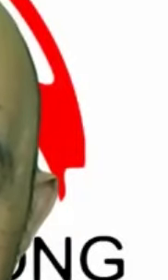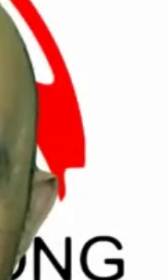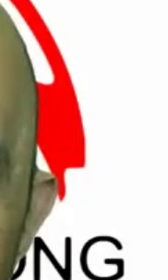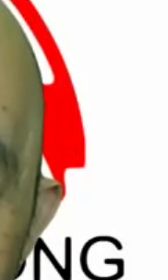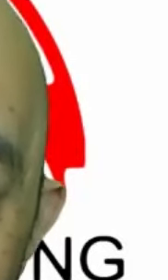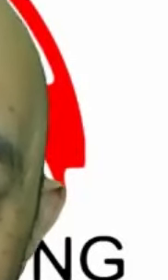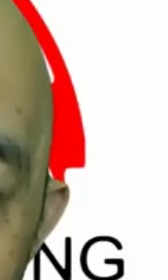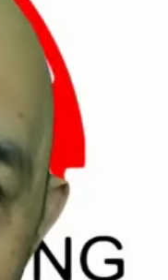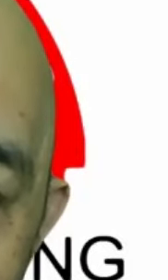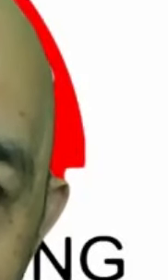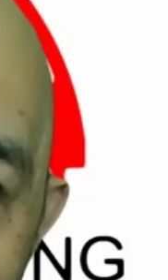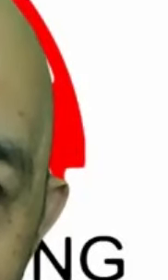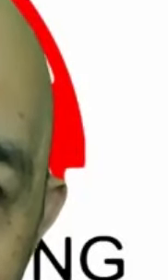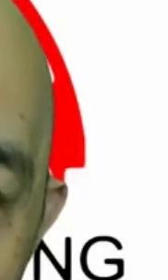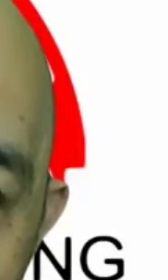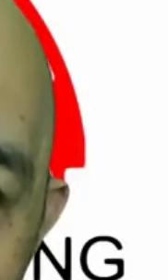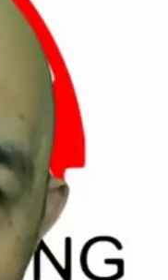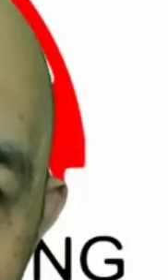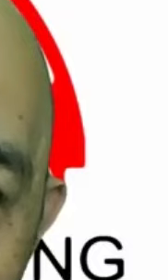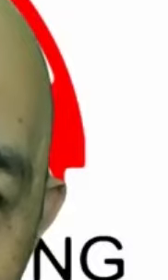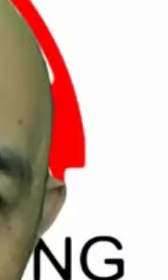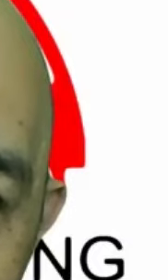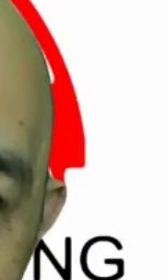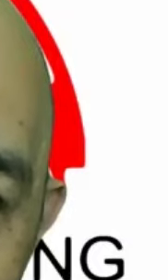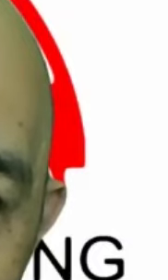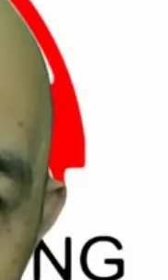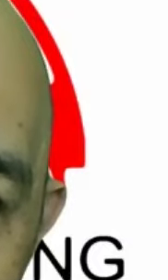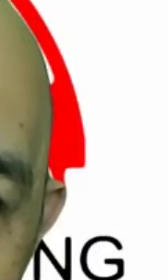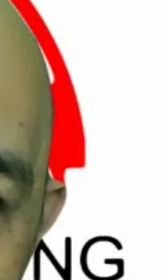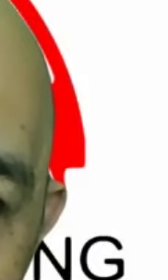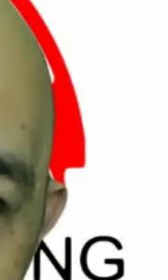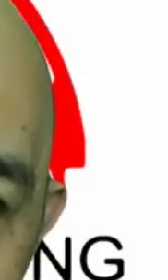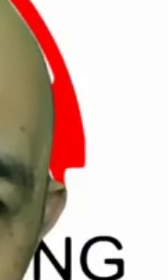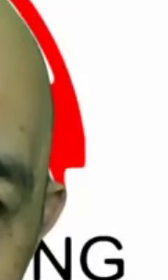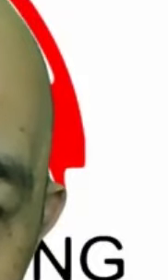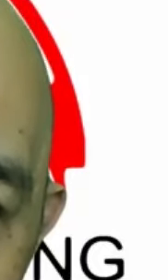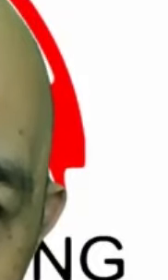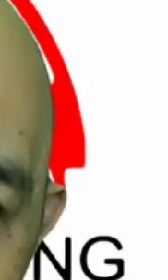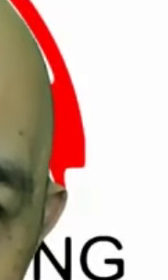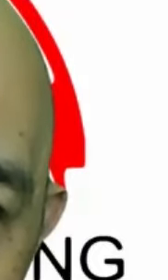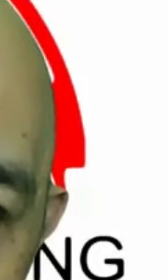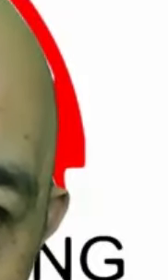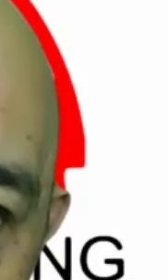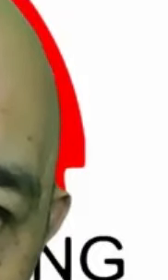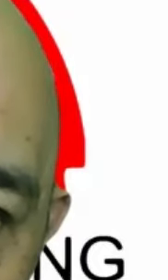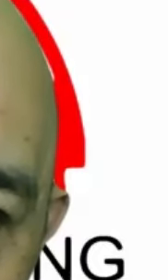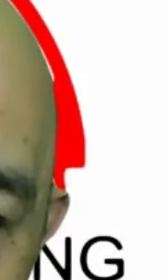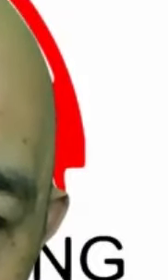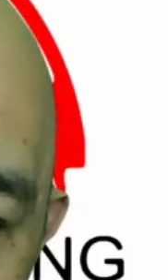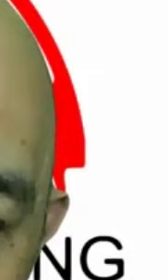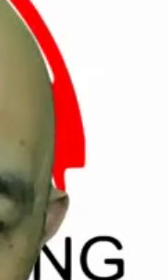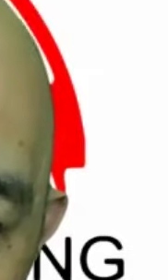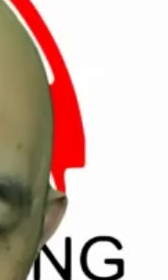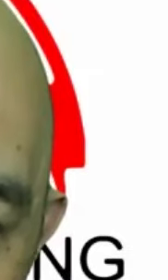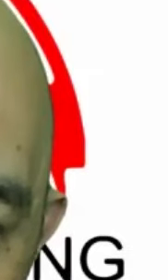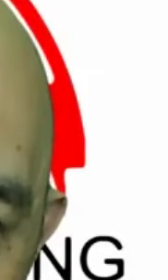need, for instance, deaf people need sign language interpreters. And sometimes in many countries, during emergencies, there